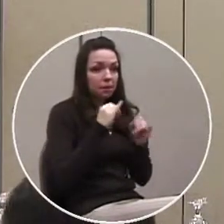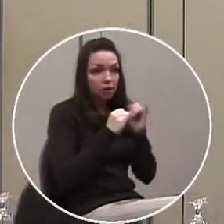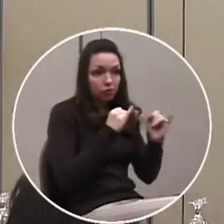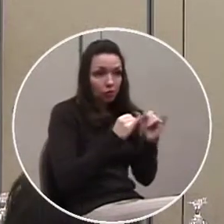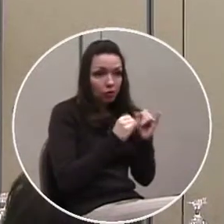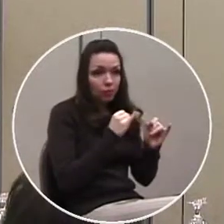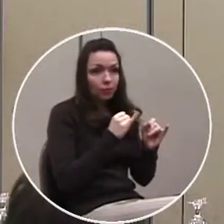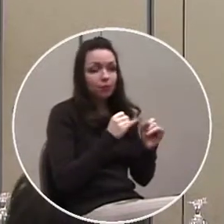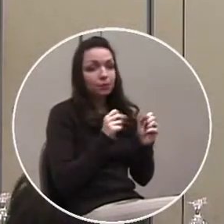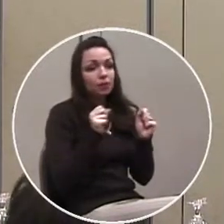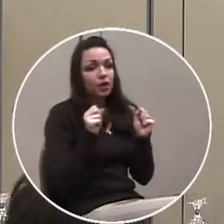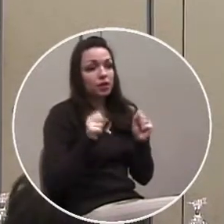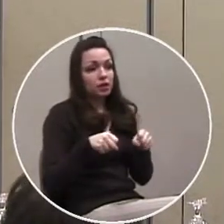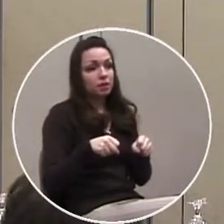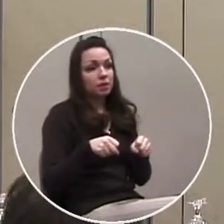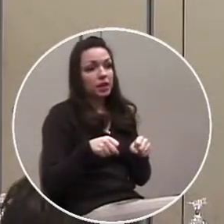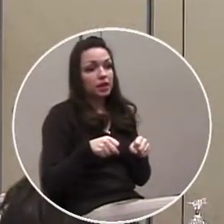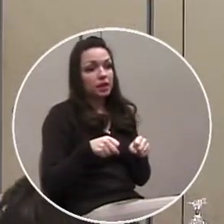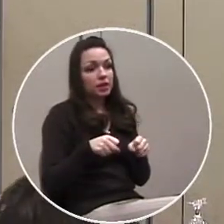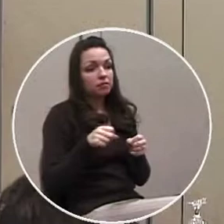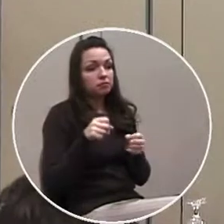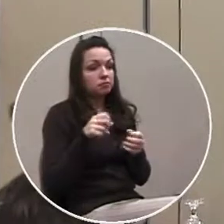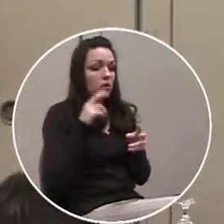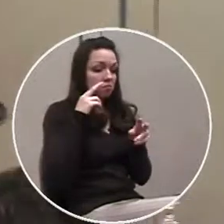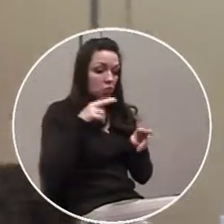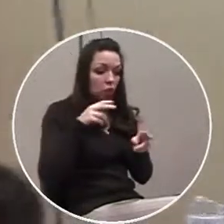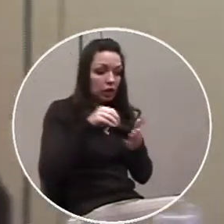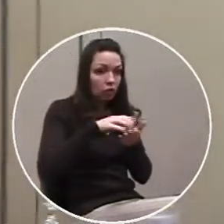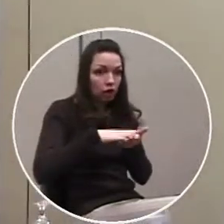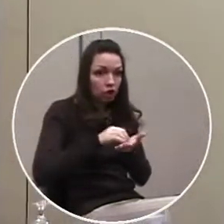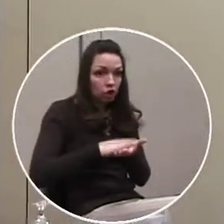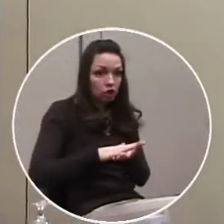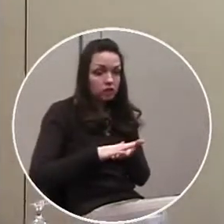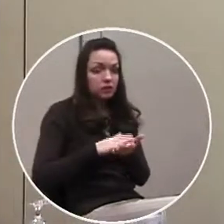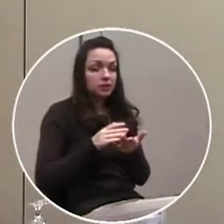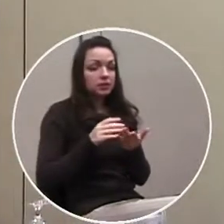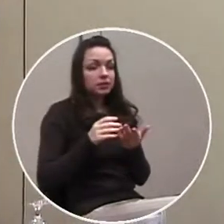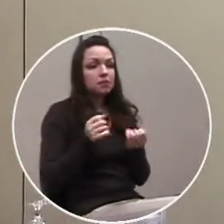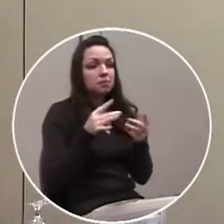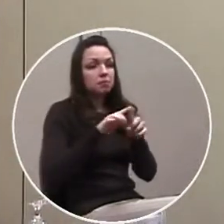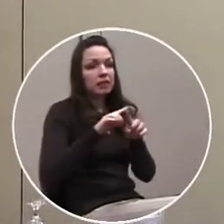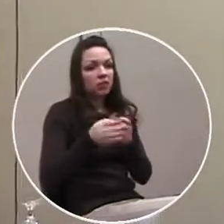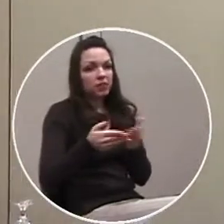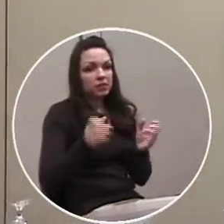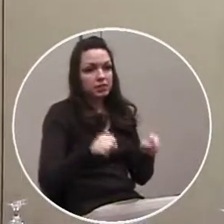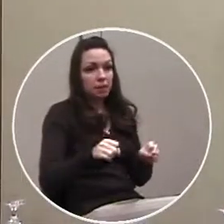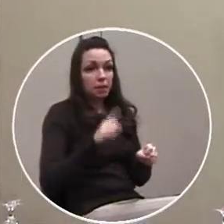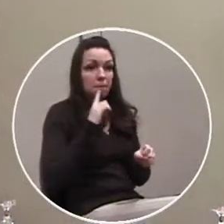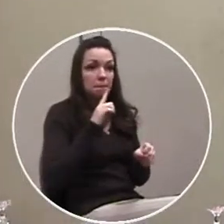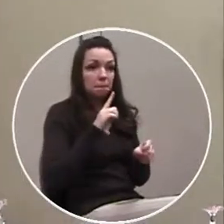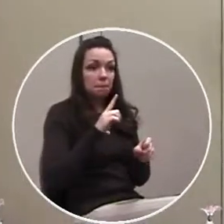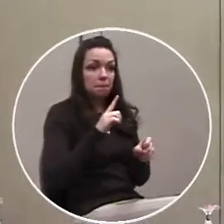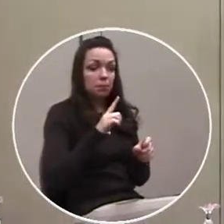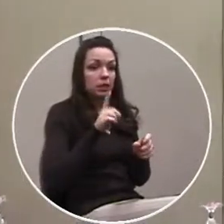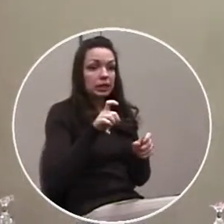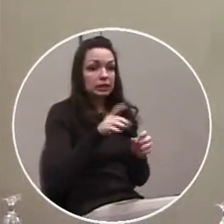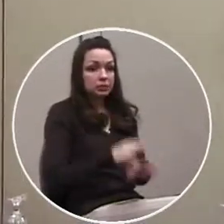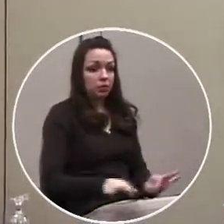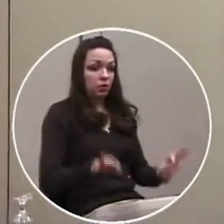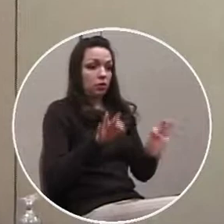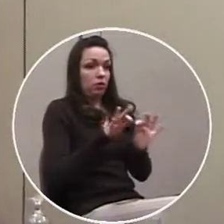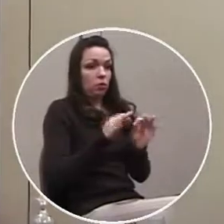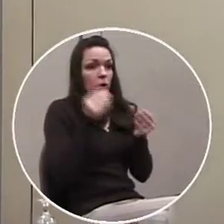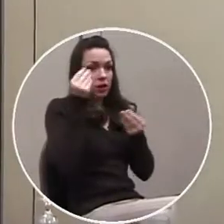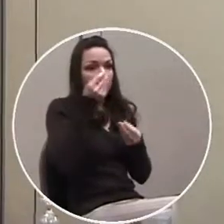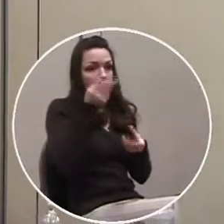interviews. It can be looking at records. There's a lot of different things that it can be. But it needs to be relevant information that's important.